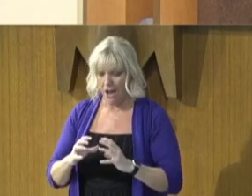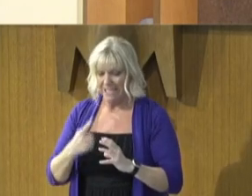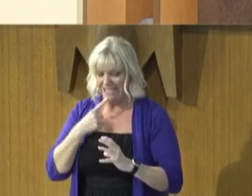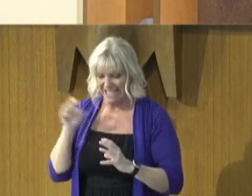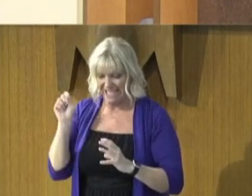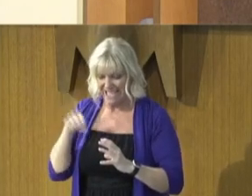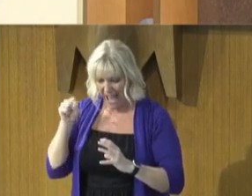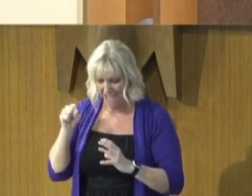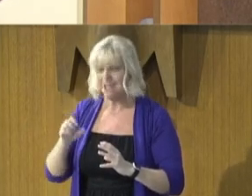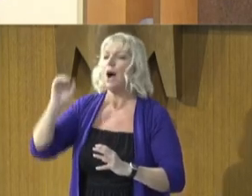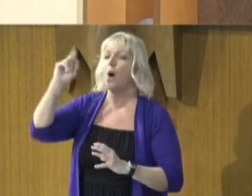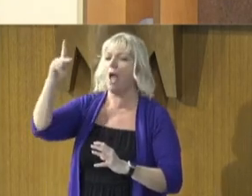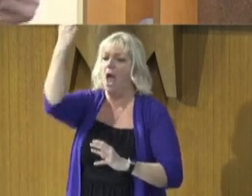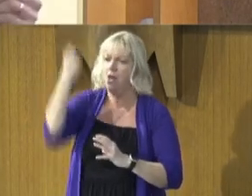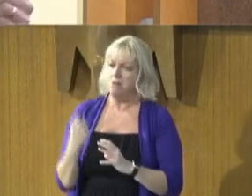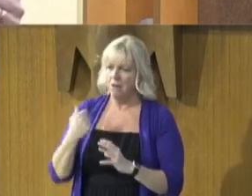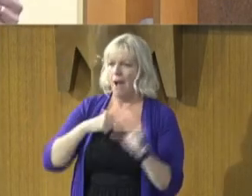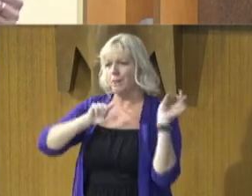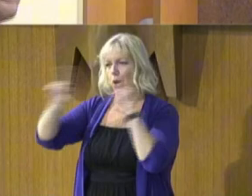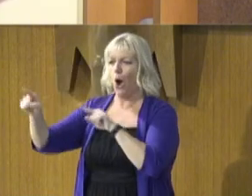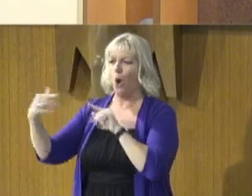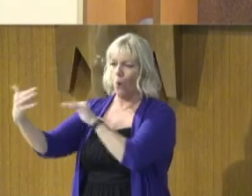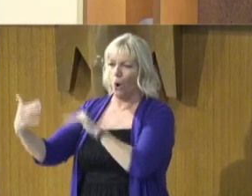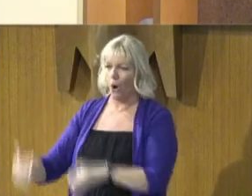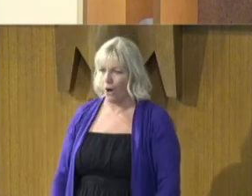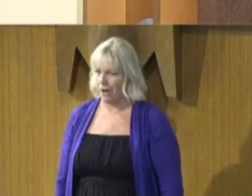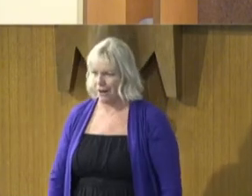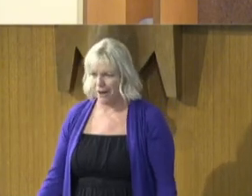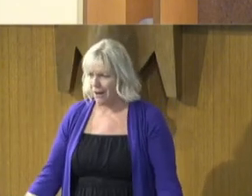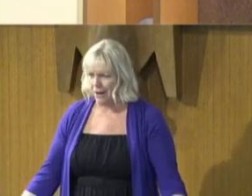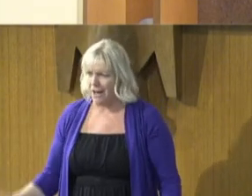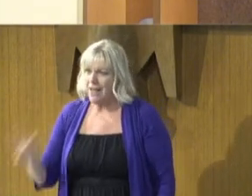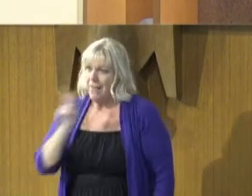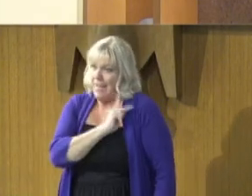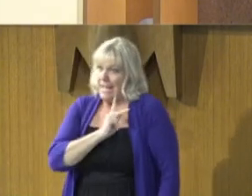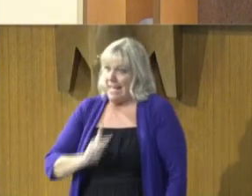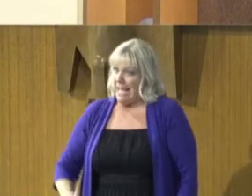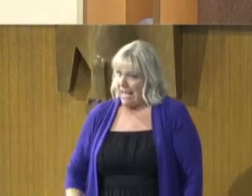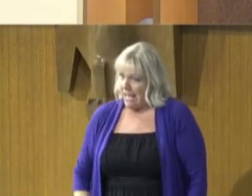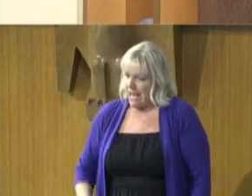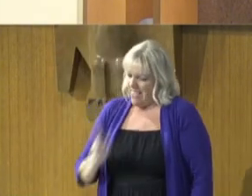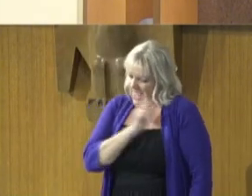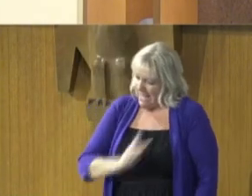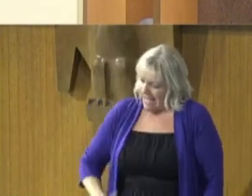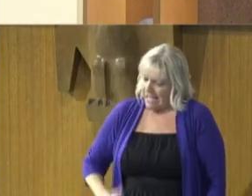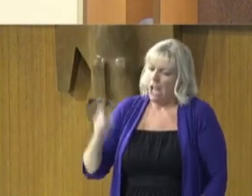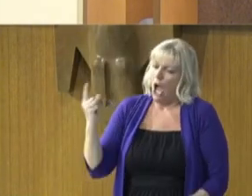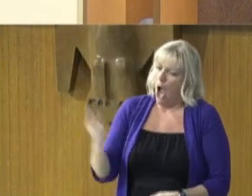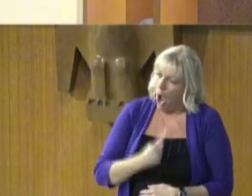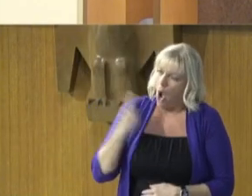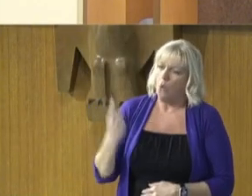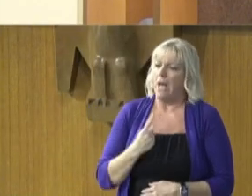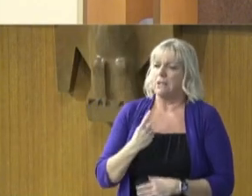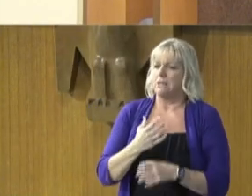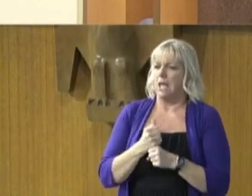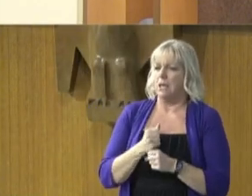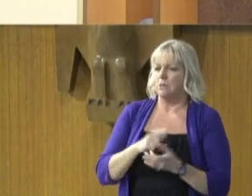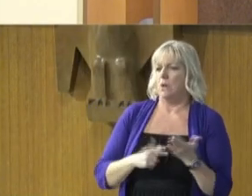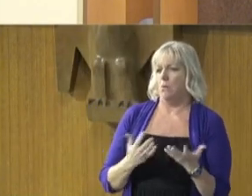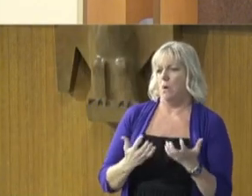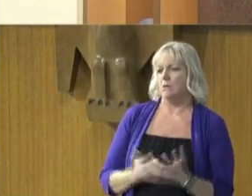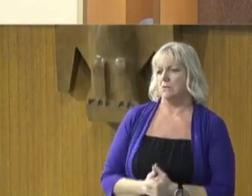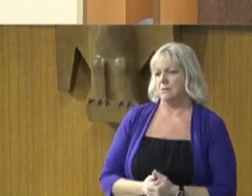to yes. All right, let's go." The king always gets the answer he